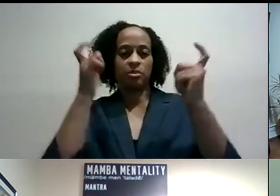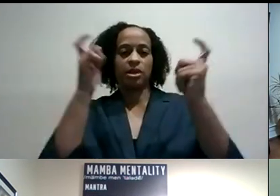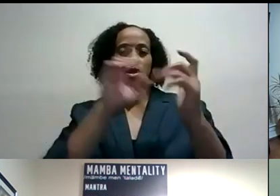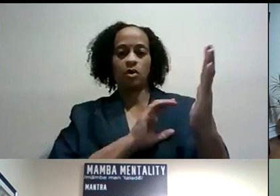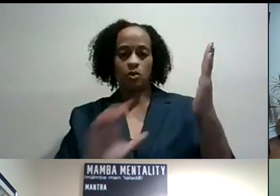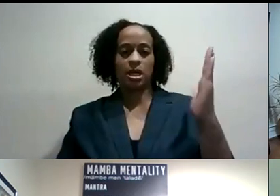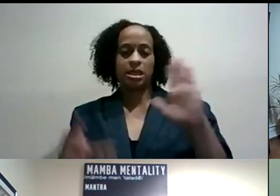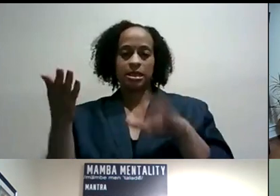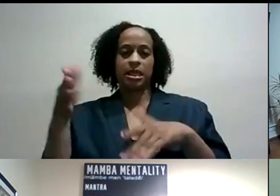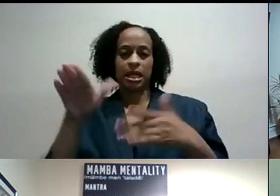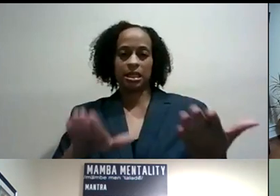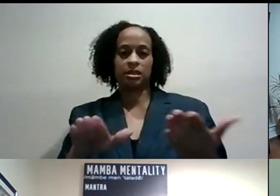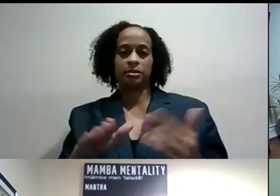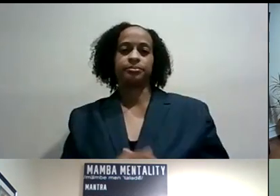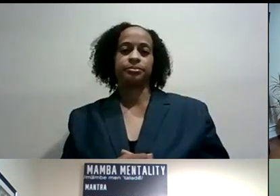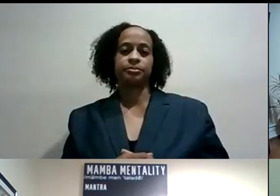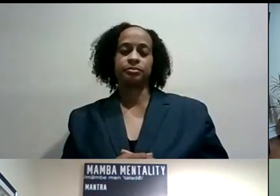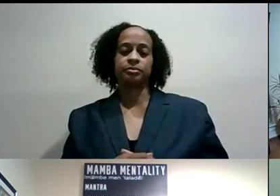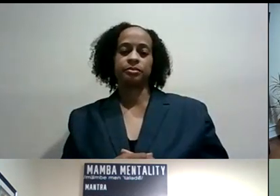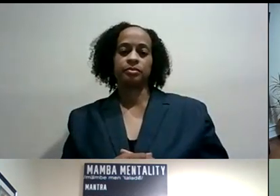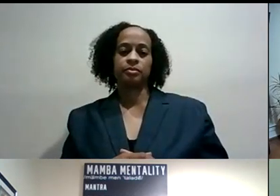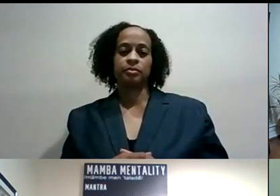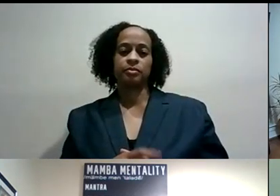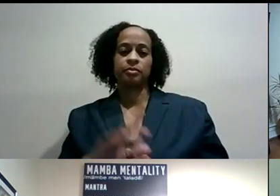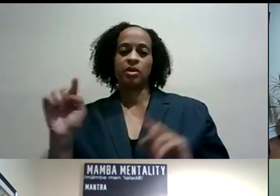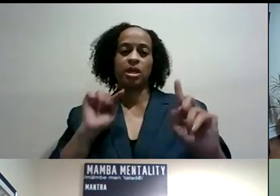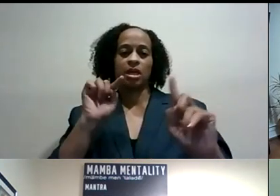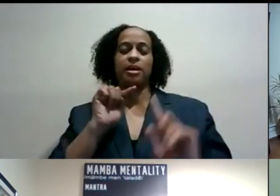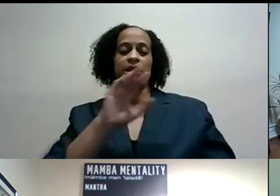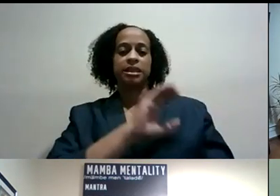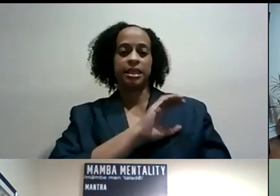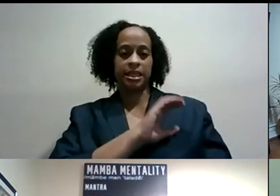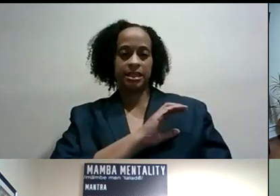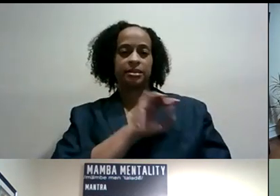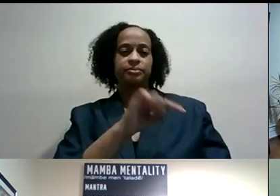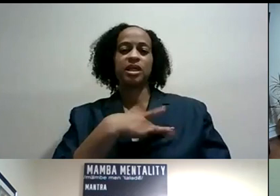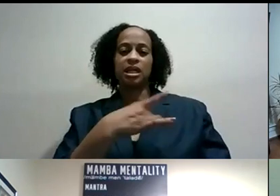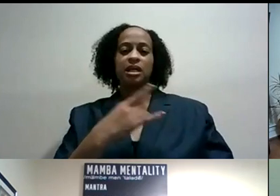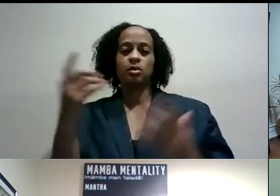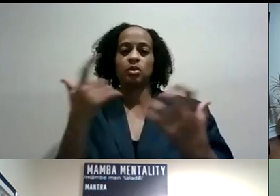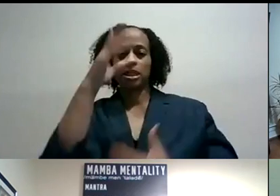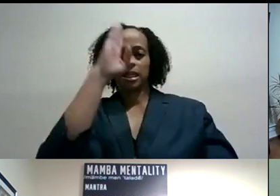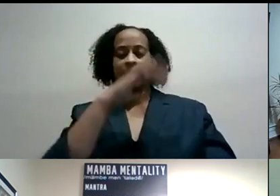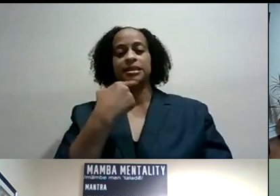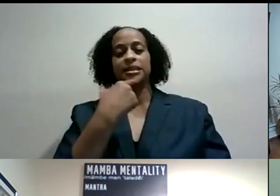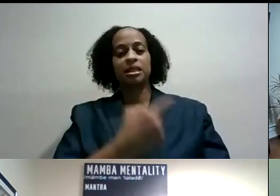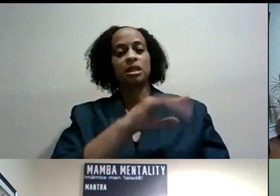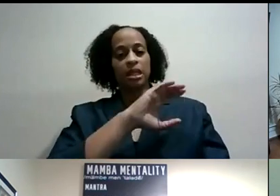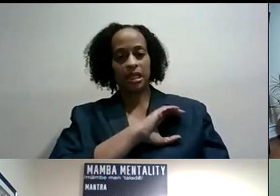Christ's death. So we get back to Cain. And I like what God said to Cain. He